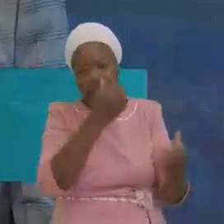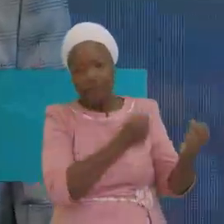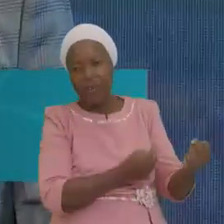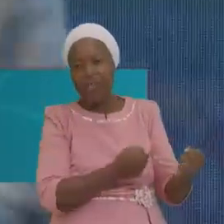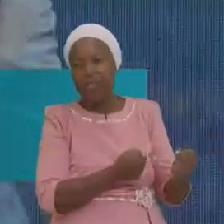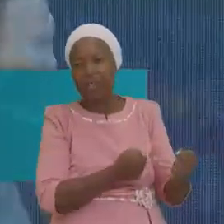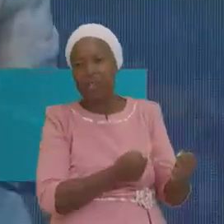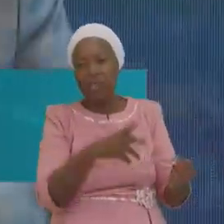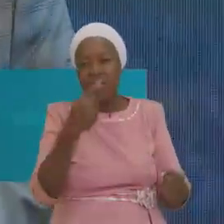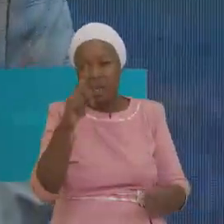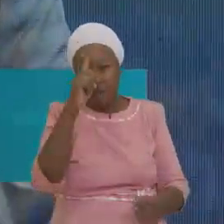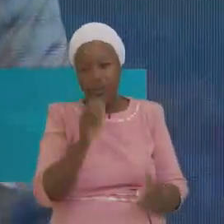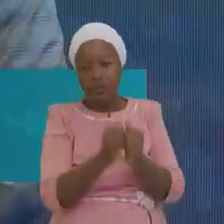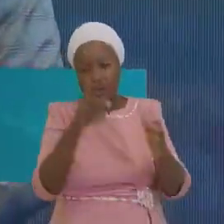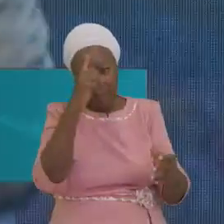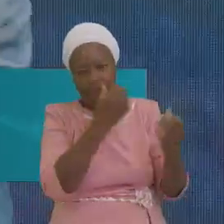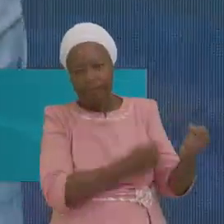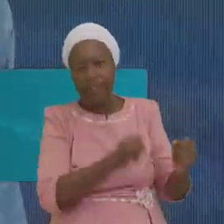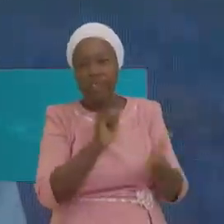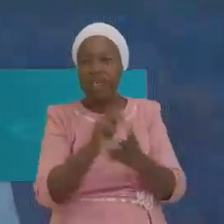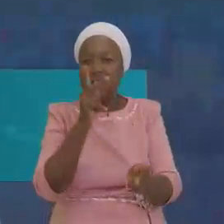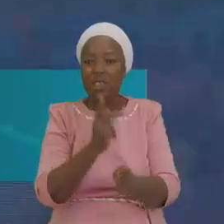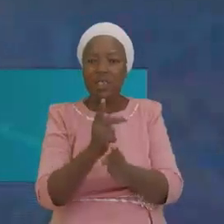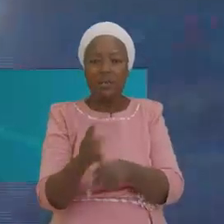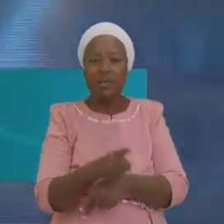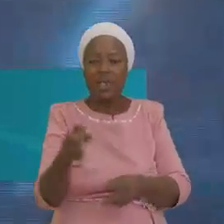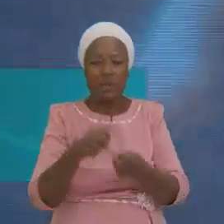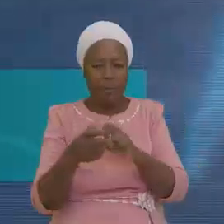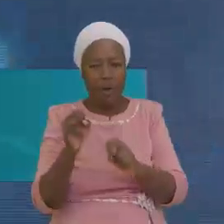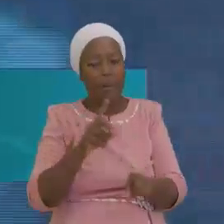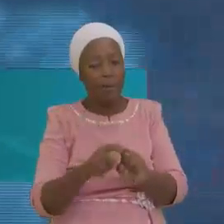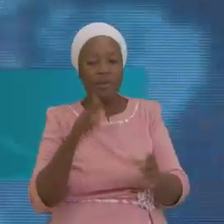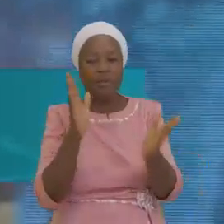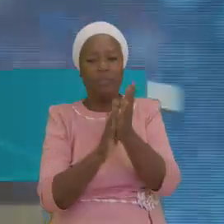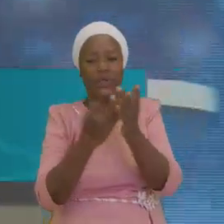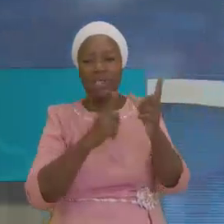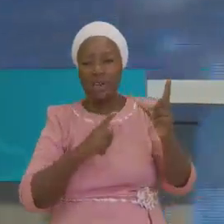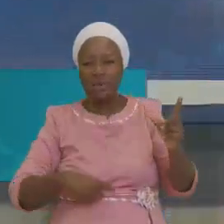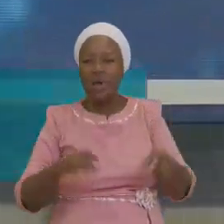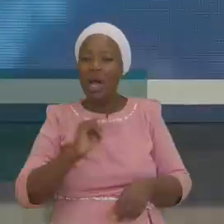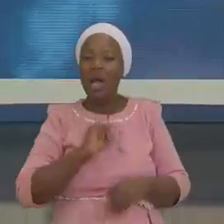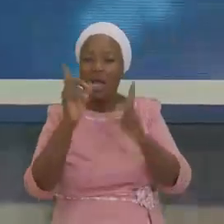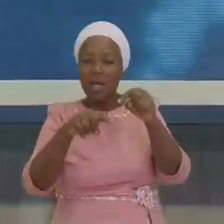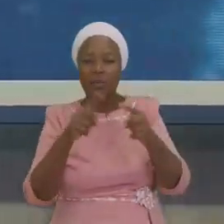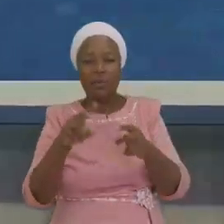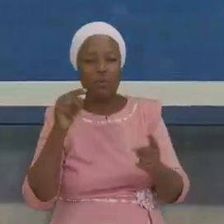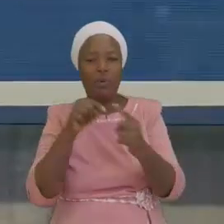faithless that keep their problems. But praise the Lord, I come to point number